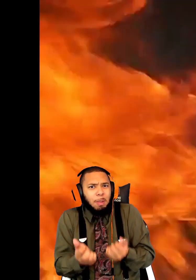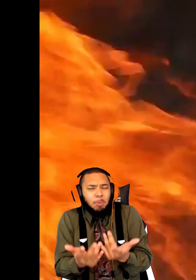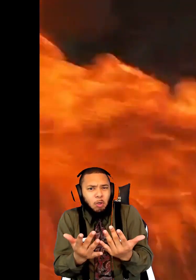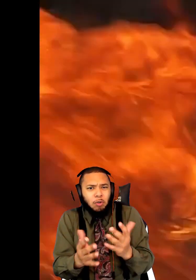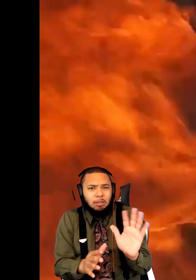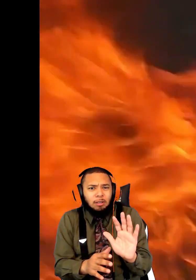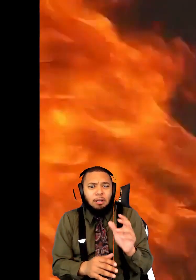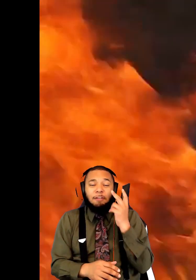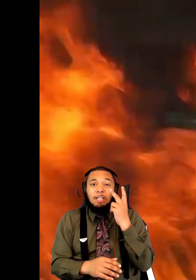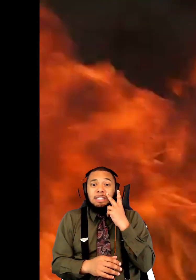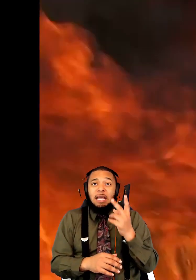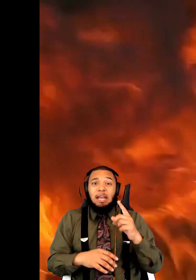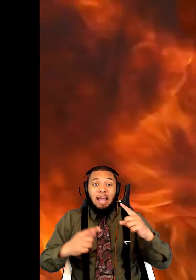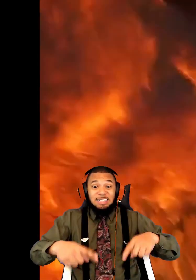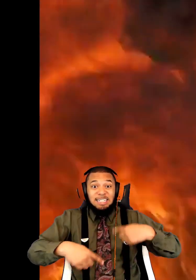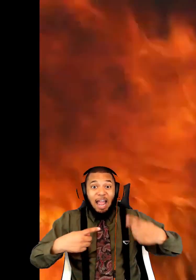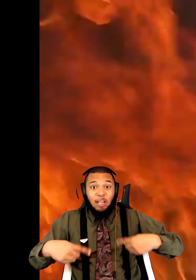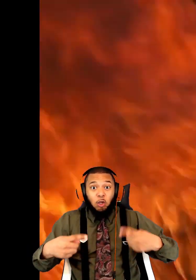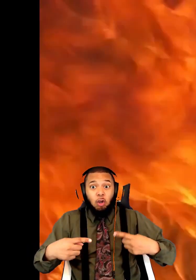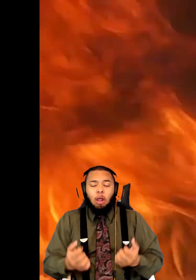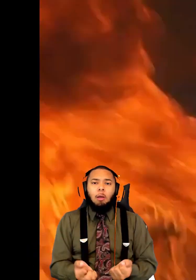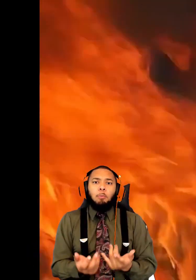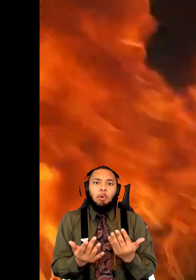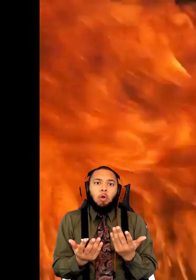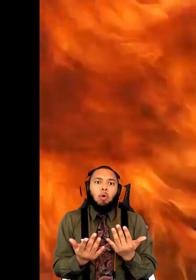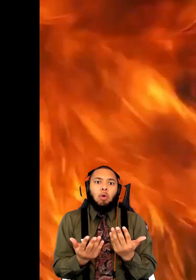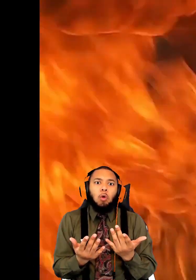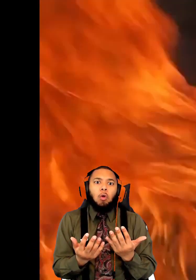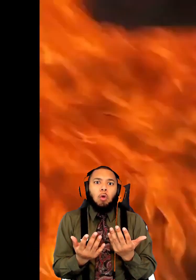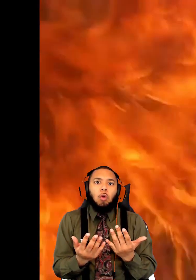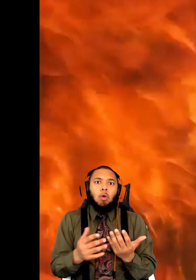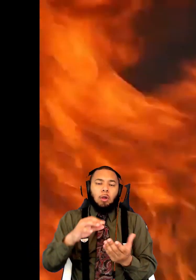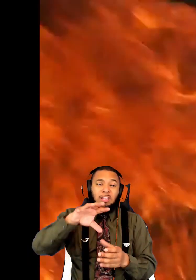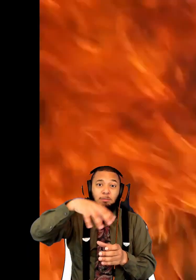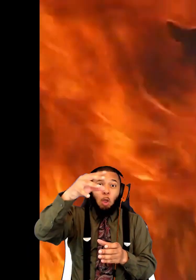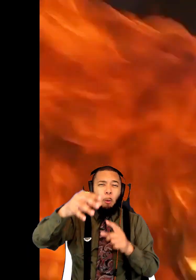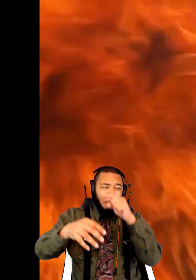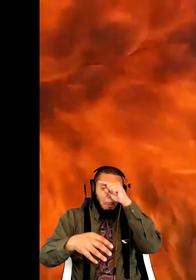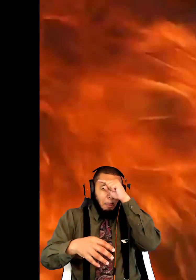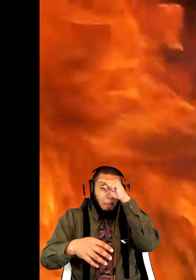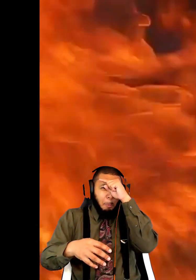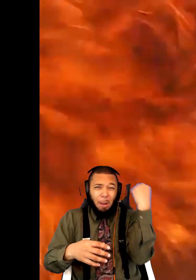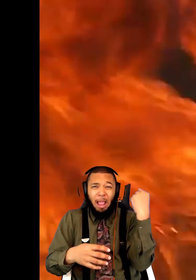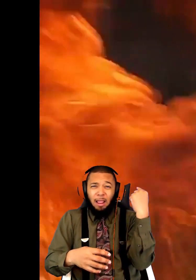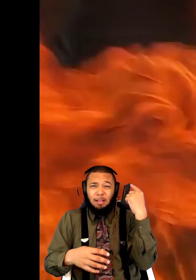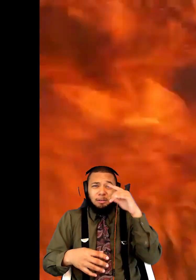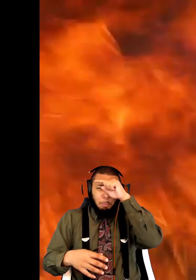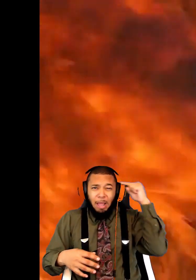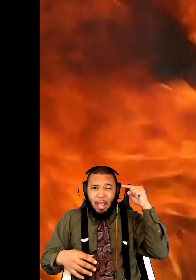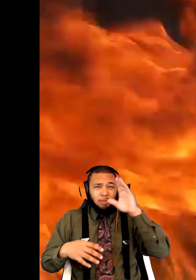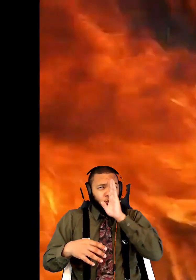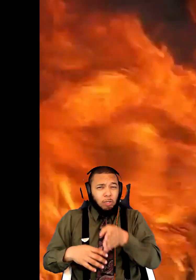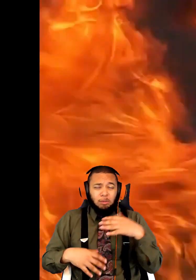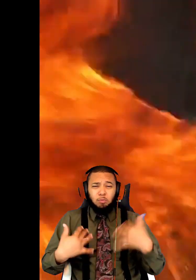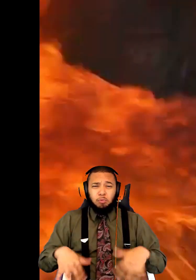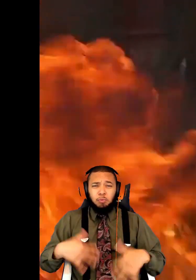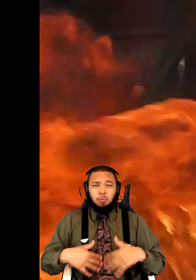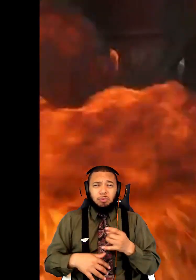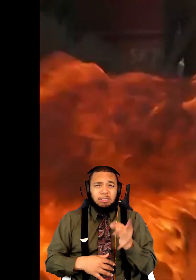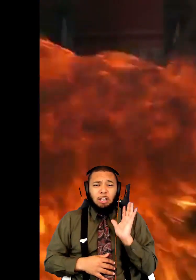burned. If you've ever seen a tire burn, a tire just burns straight black smoke, and you don't even really have to know anything about environments or chemicals to know, like,